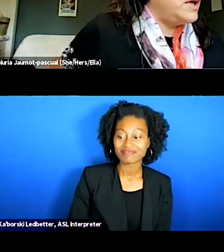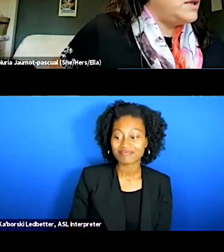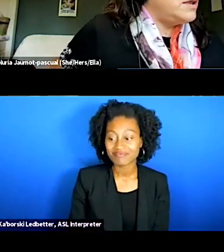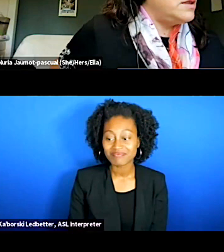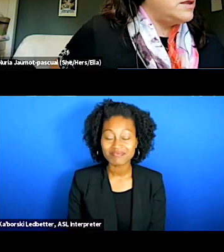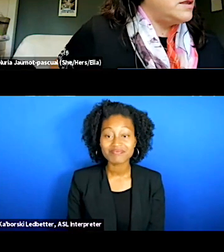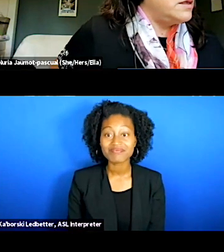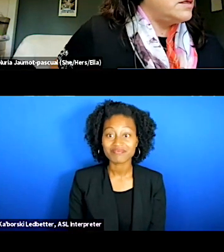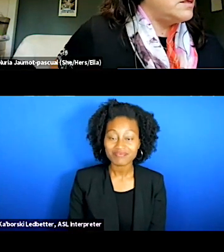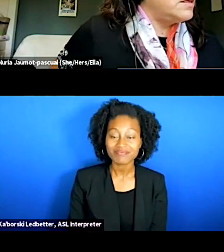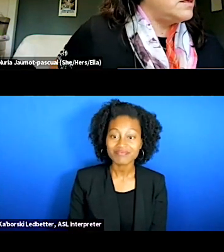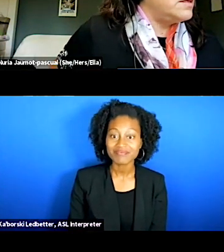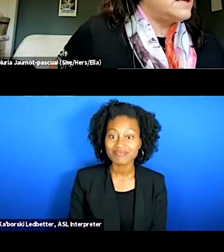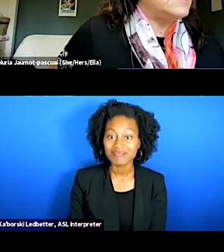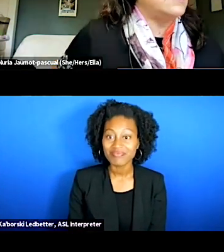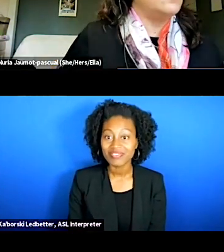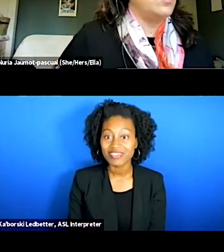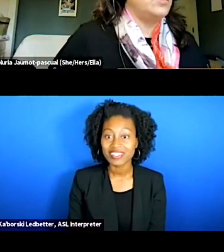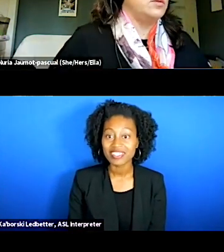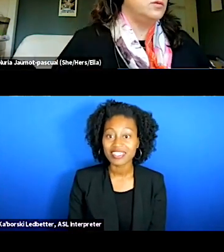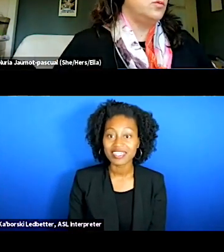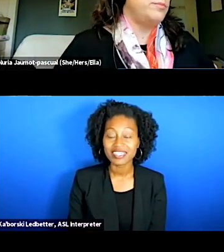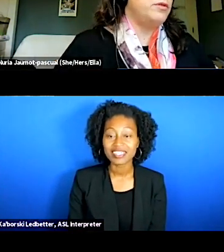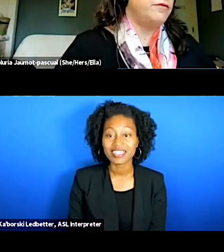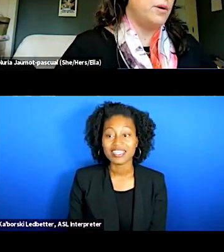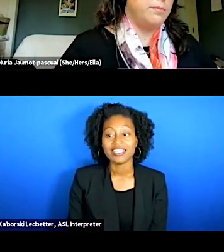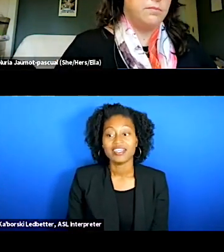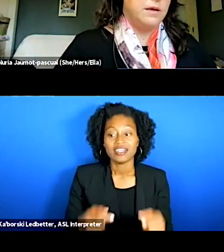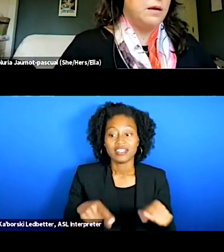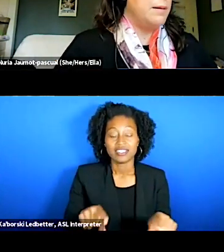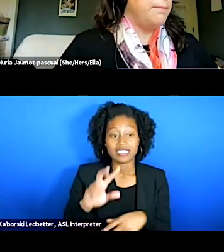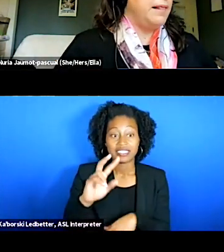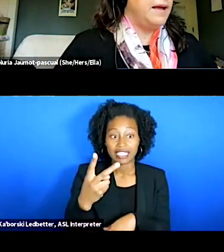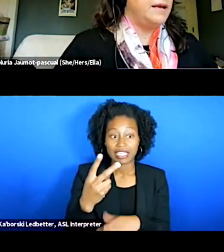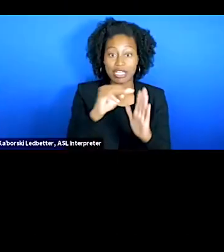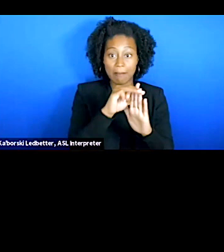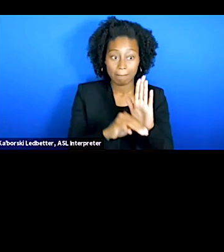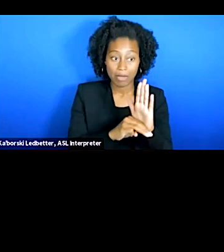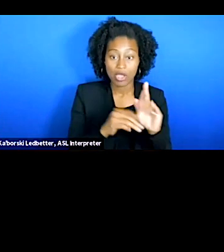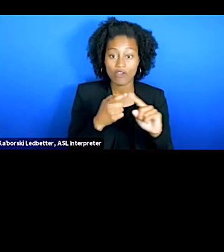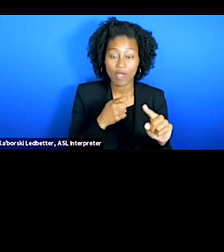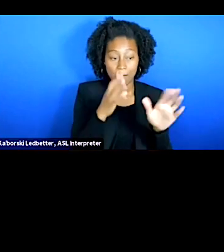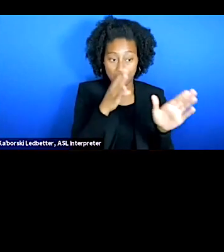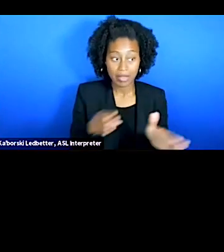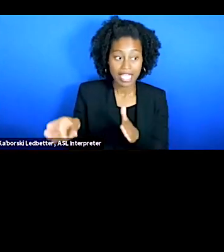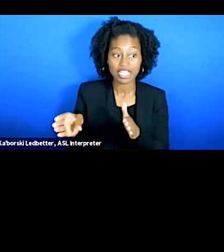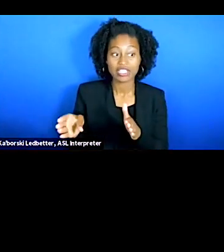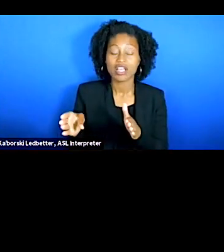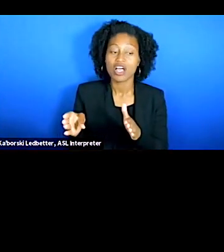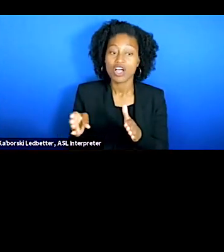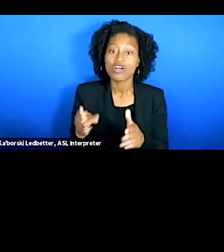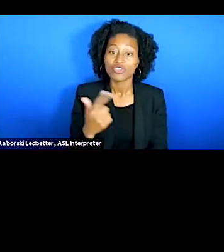Okay, in the second module, we move from planning the qualitative